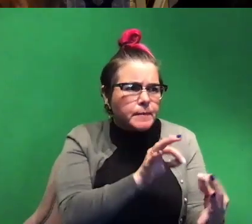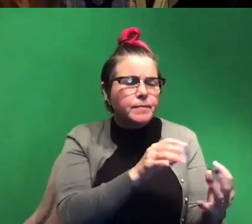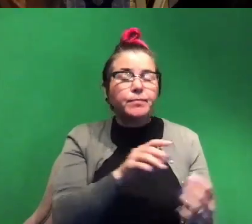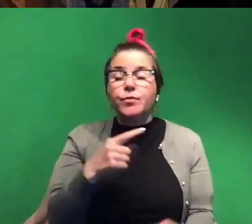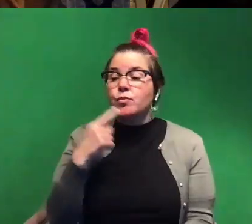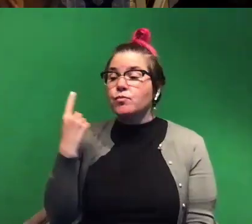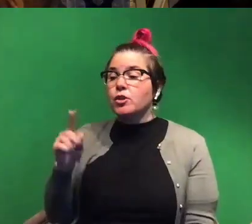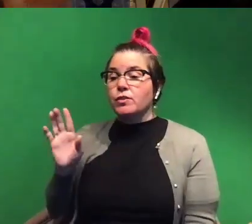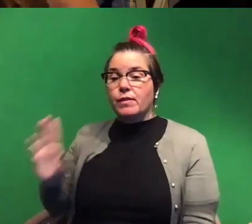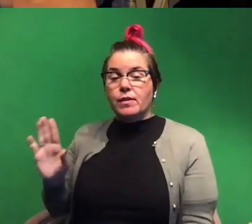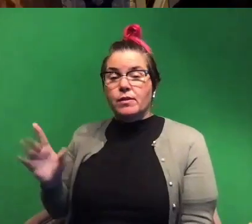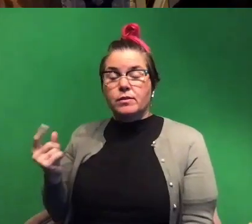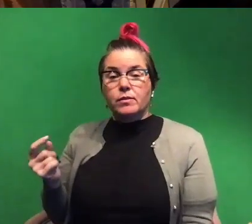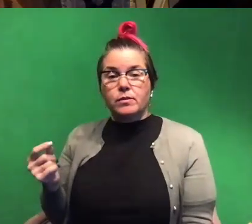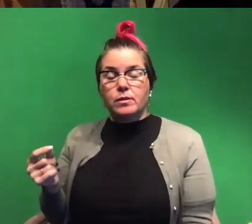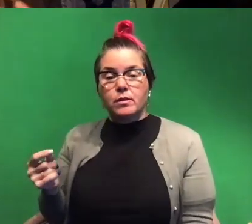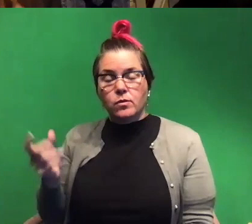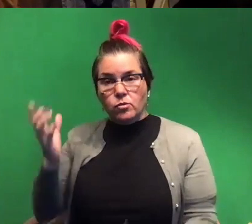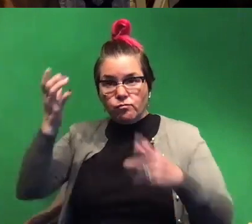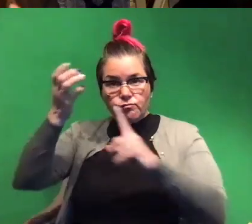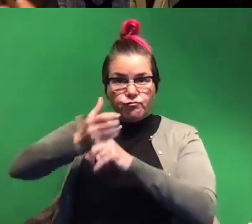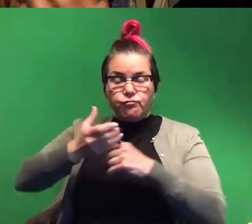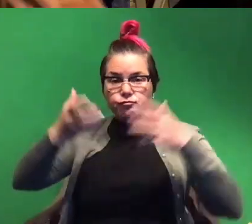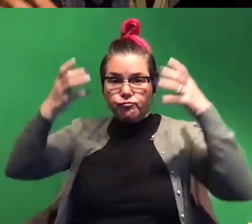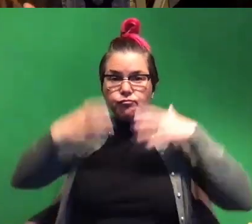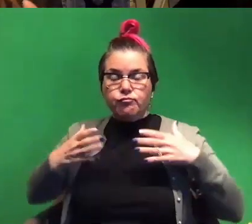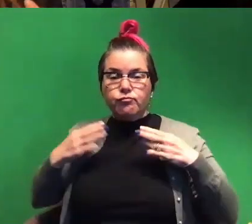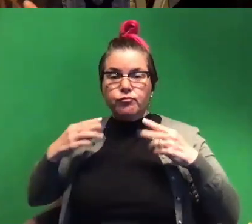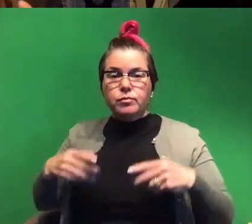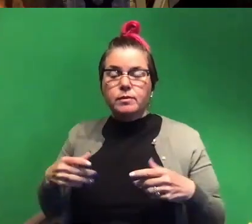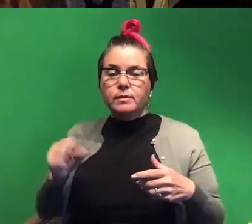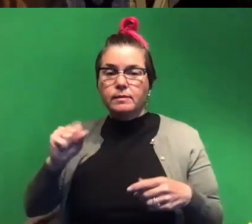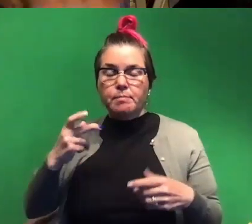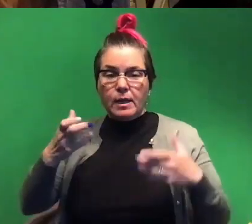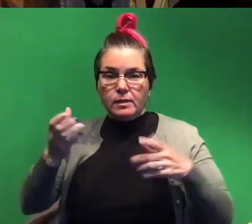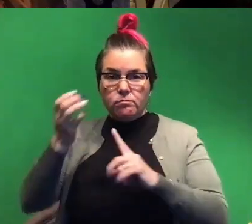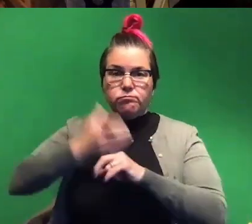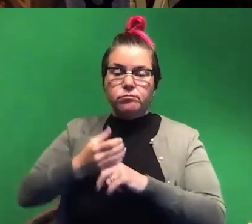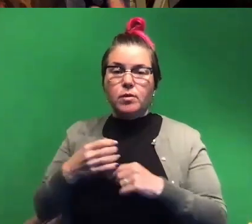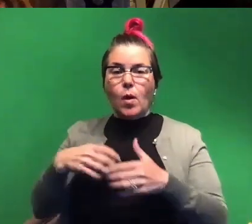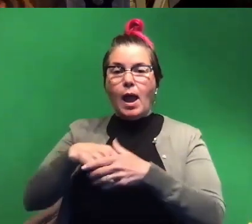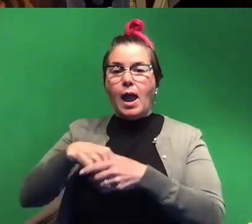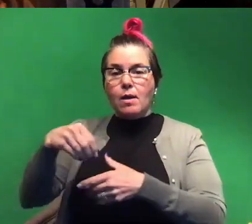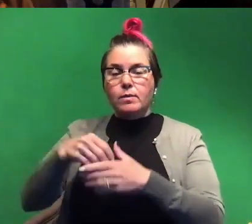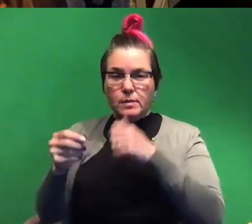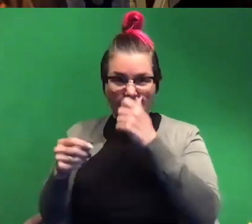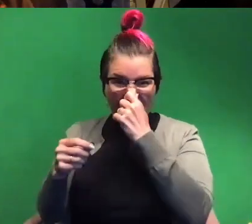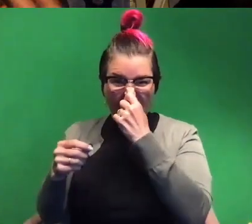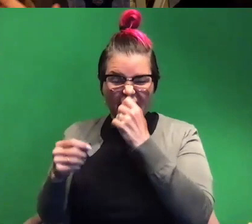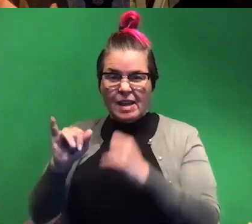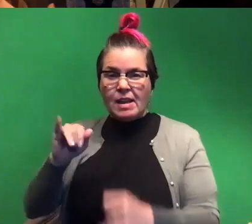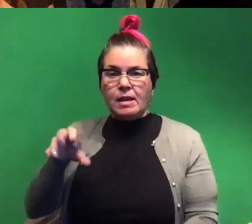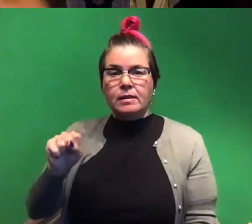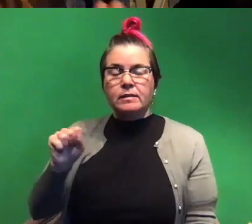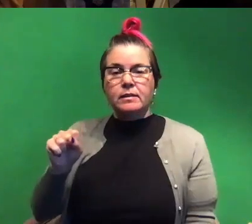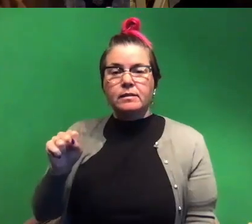Russians actually will suit up in their in their spacesuits and go outside the ISS, and